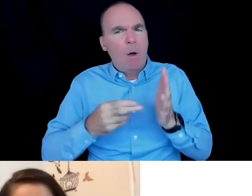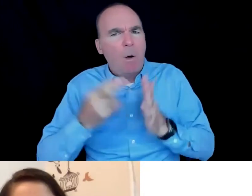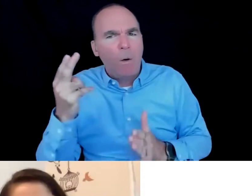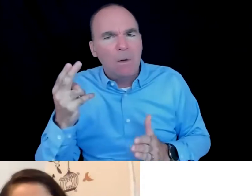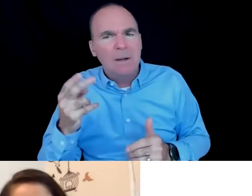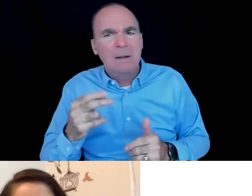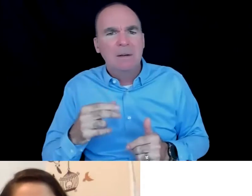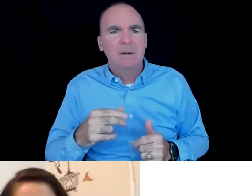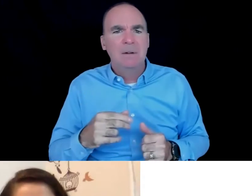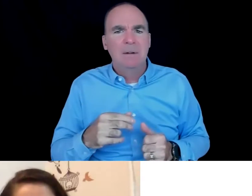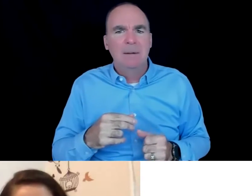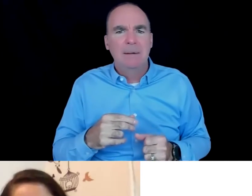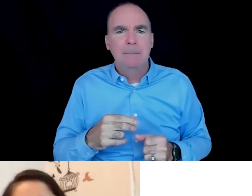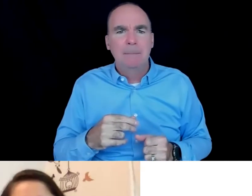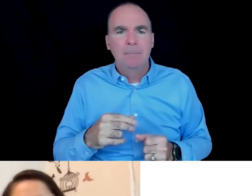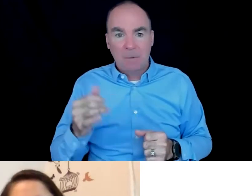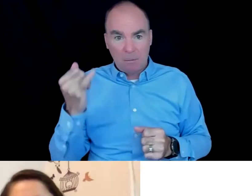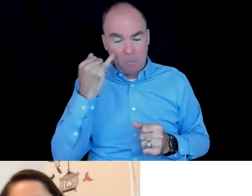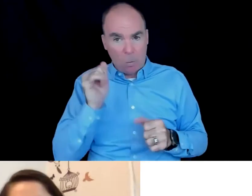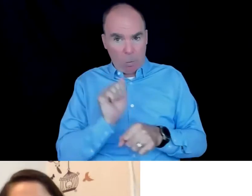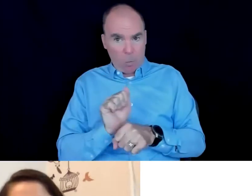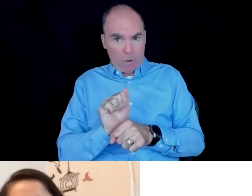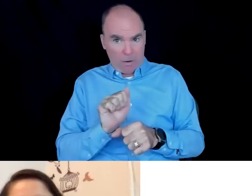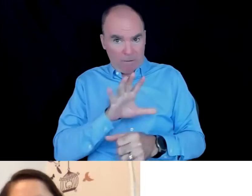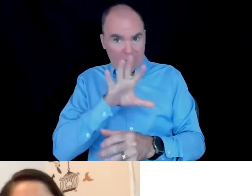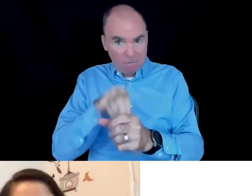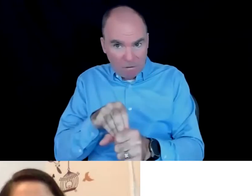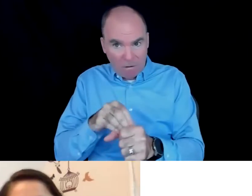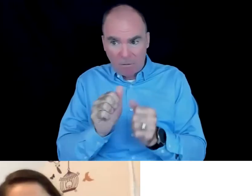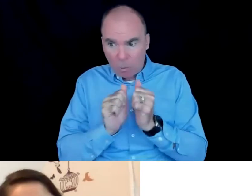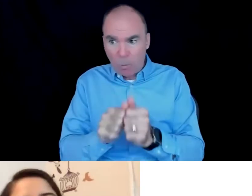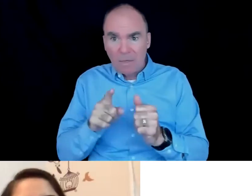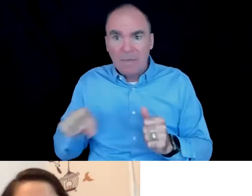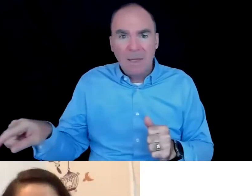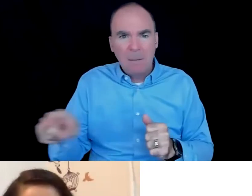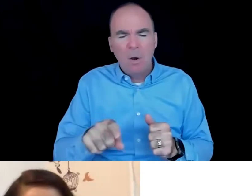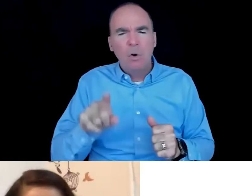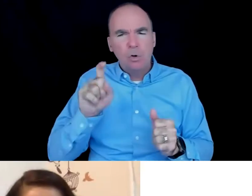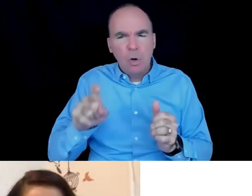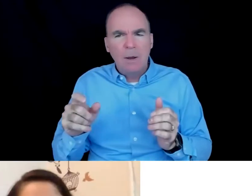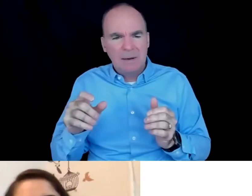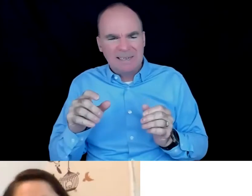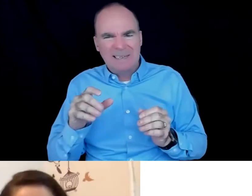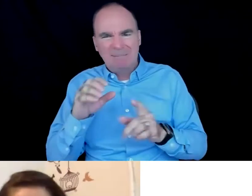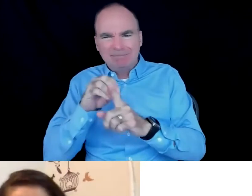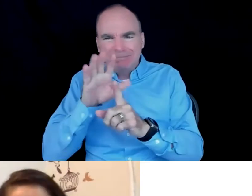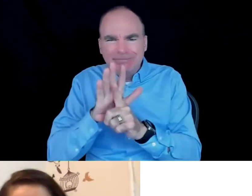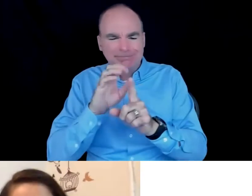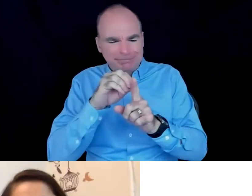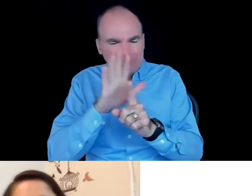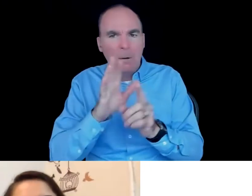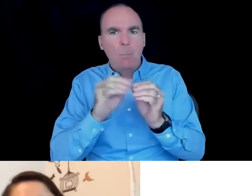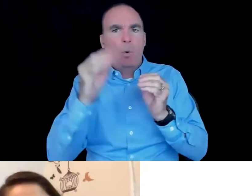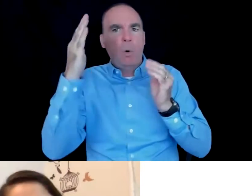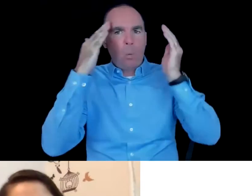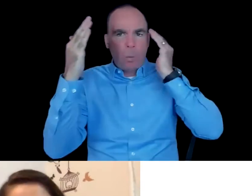marginalized communities. I think if we are doing this kind of work, it really has to be about creating more awareness about these issues, getting properly